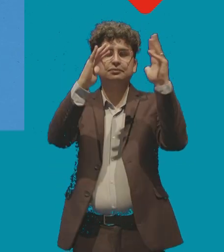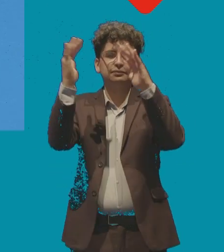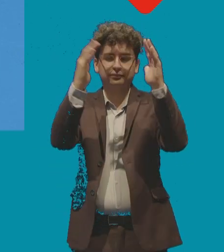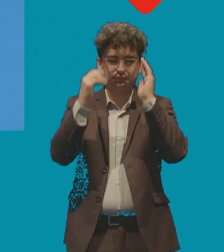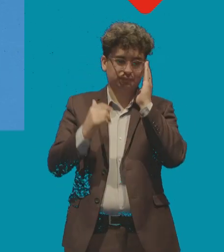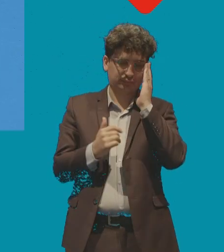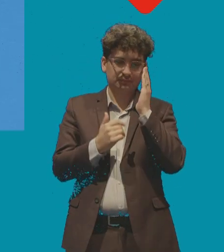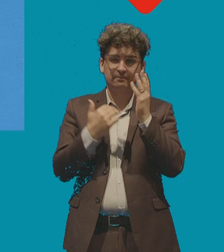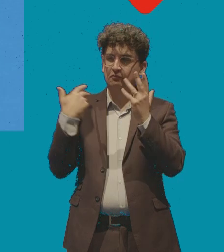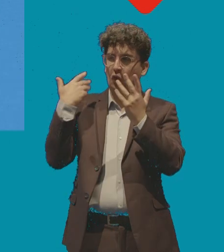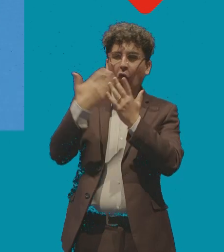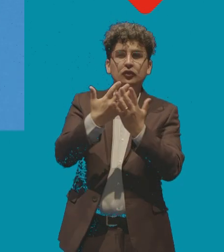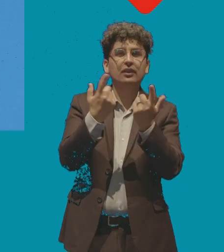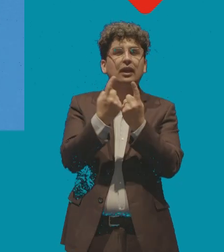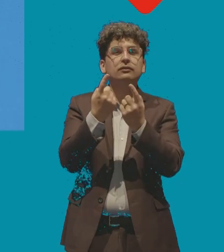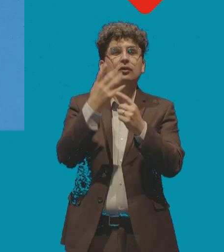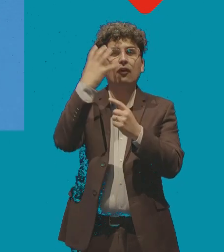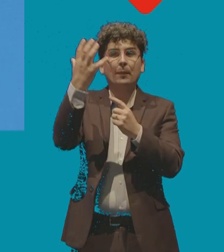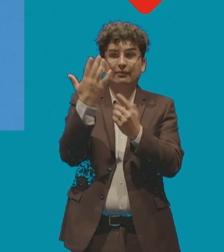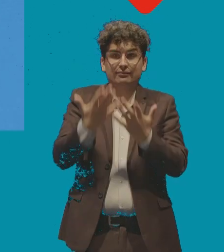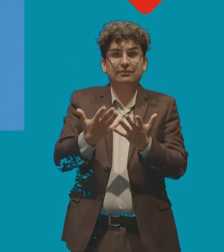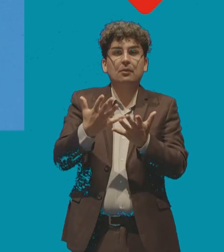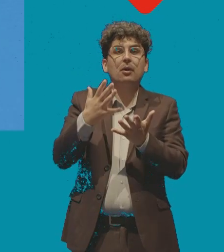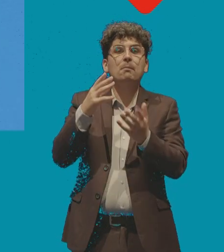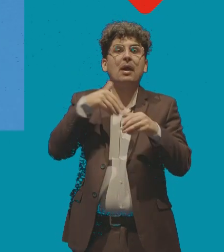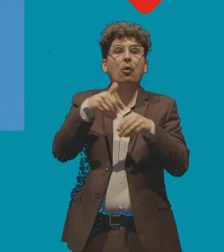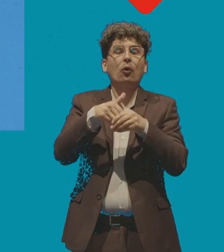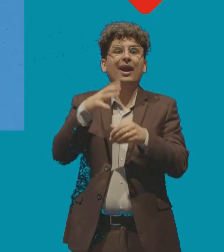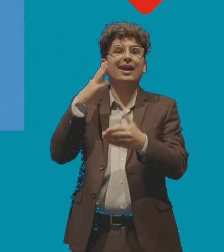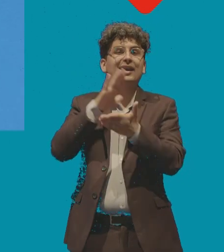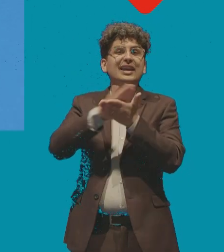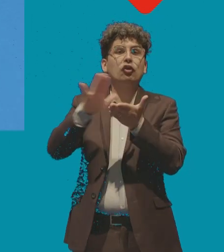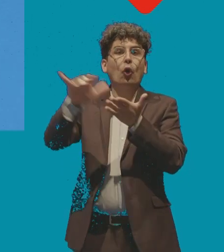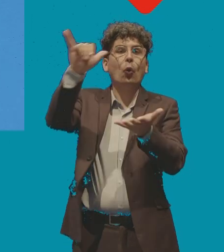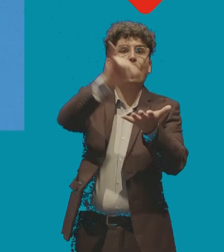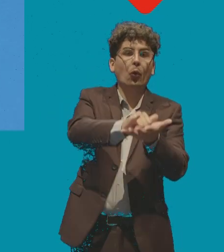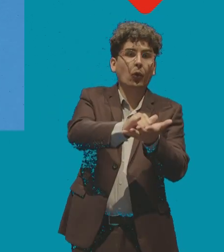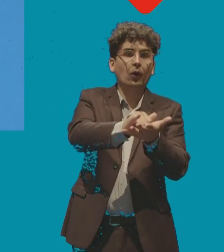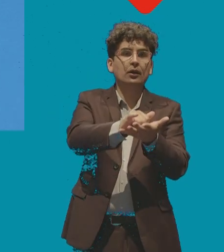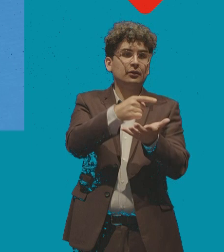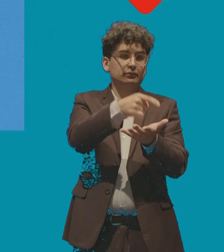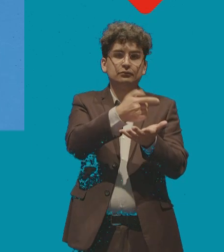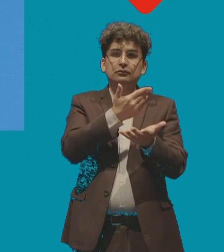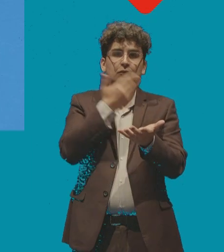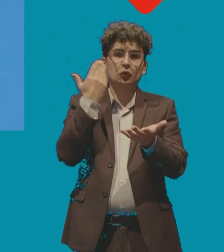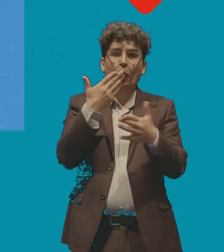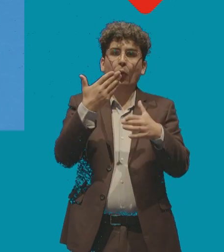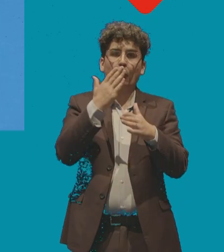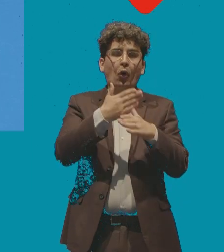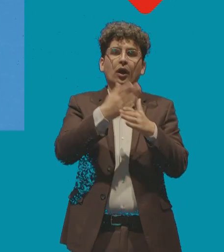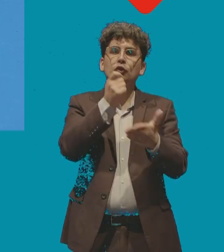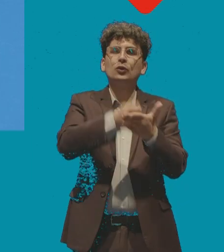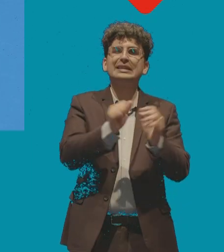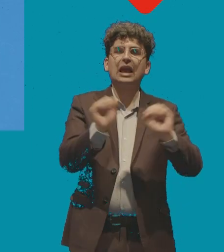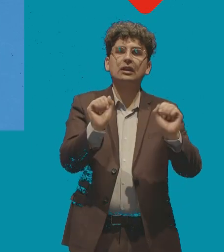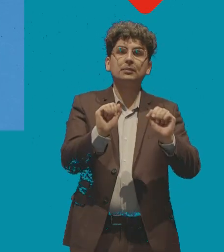our members at Heathrow, who are on strike earlier this month and will be once again, haven't been hit with any work notices yet. I have no